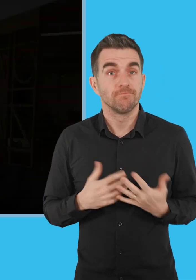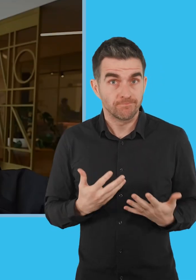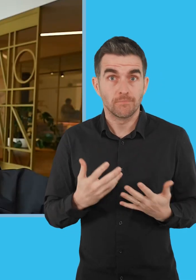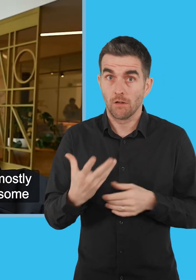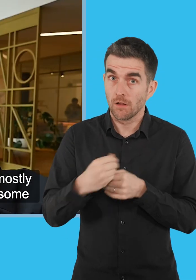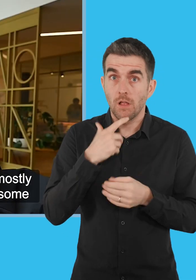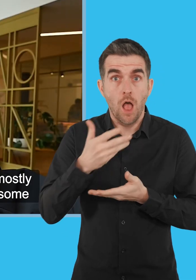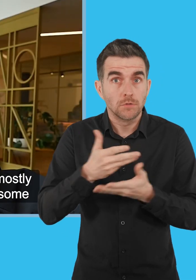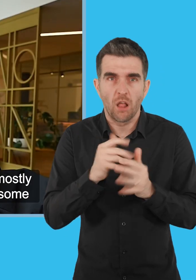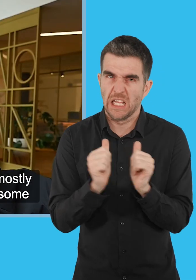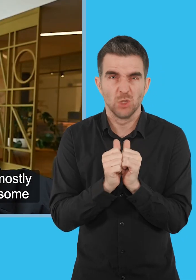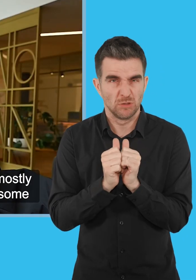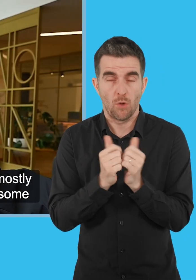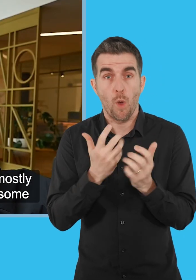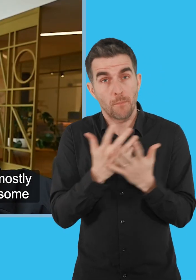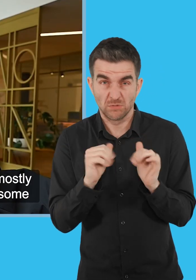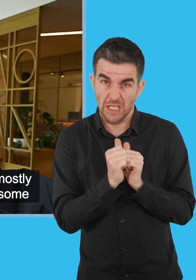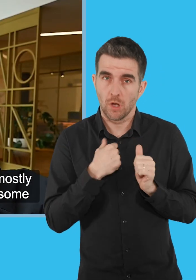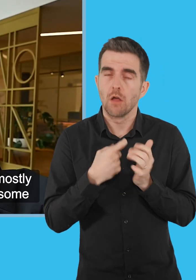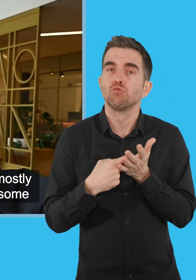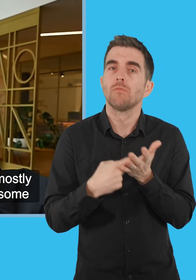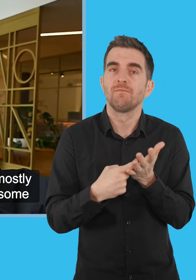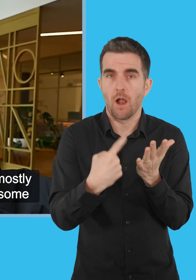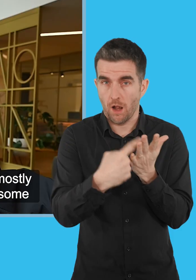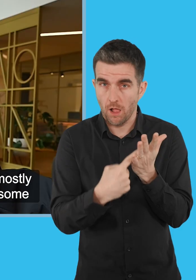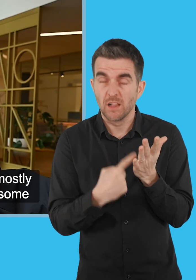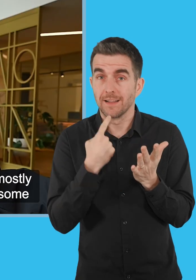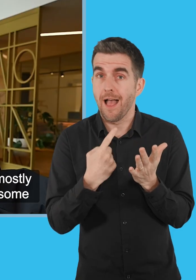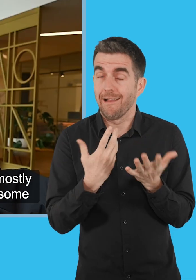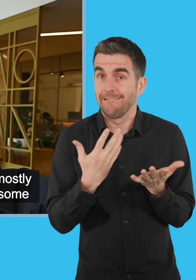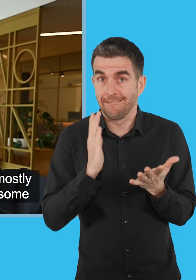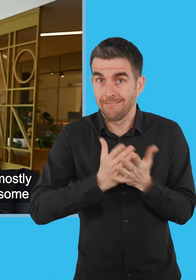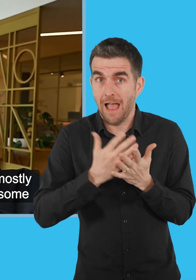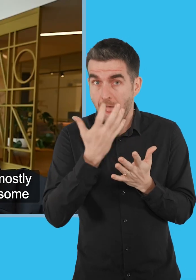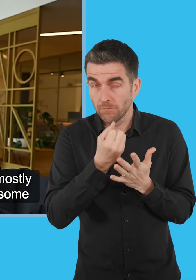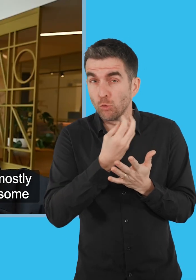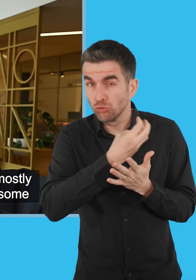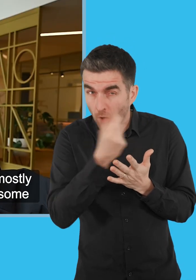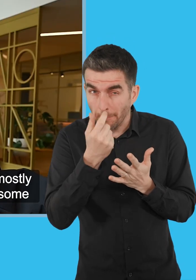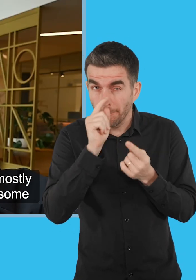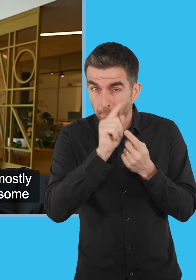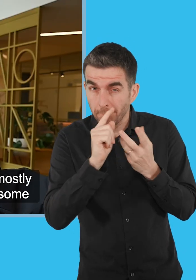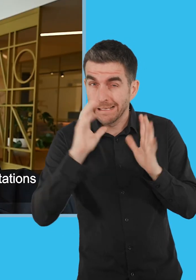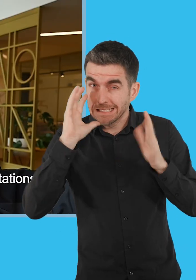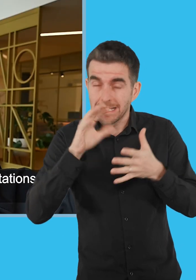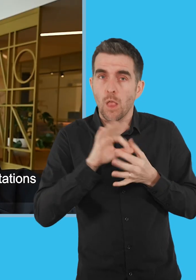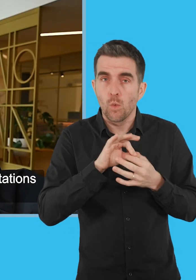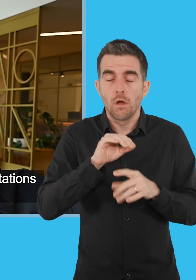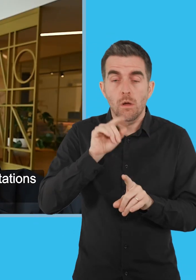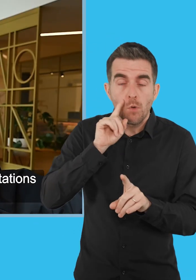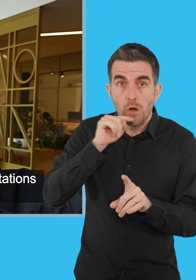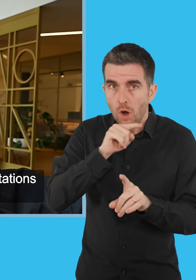support. People who took part in our consultation agreed or mostly agreed with the referral criteria stated. There were some